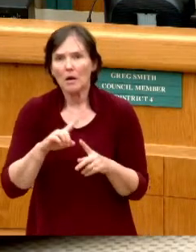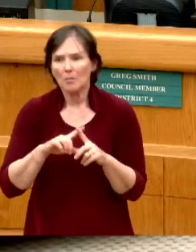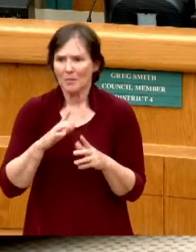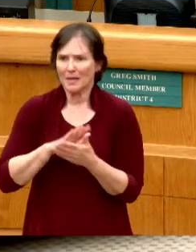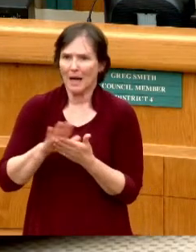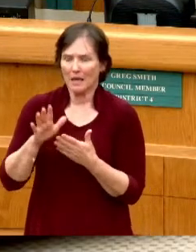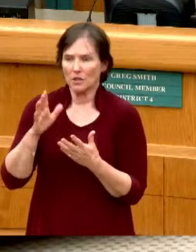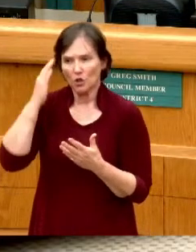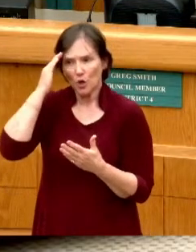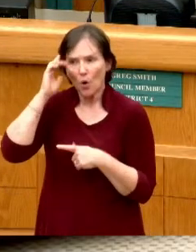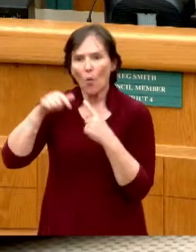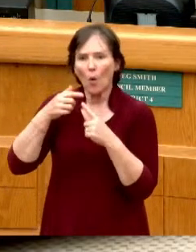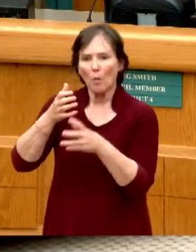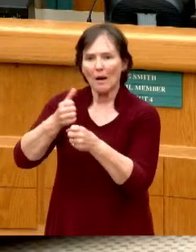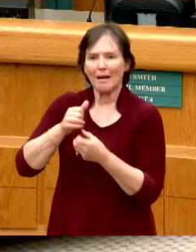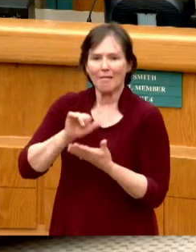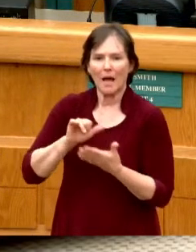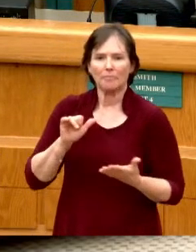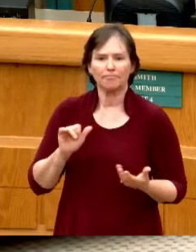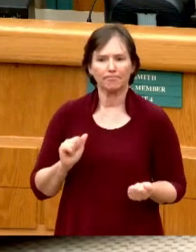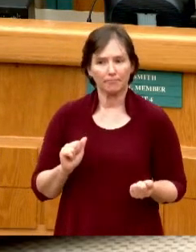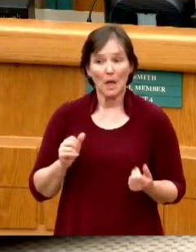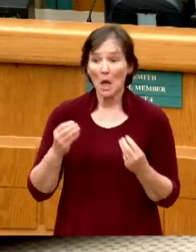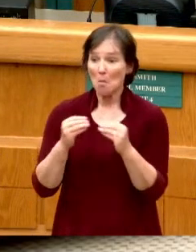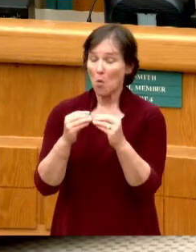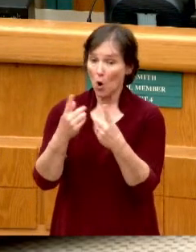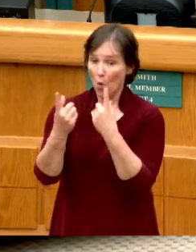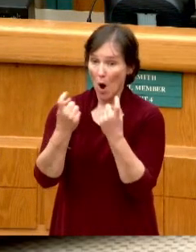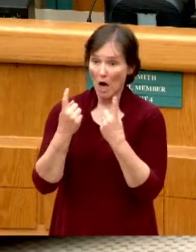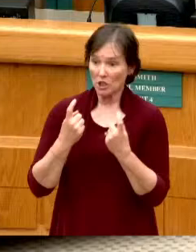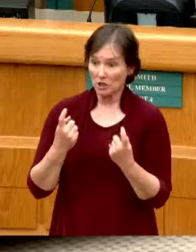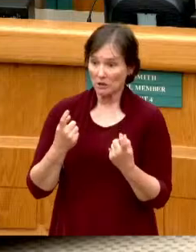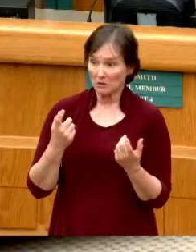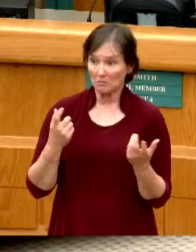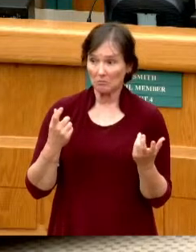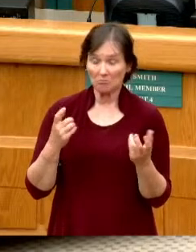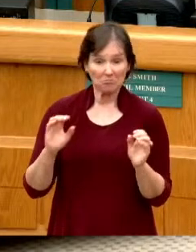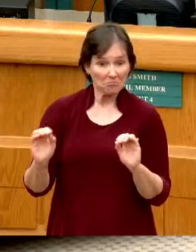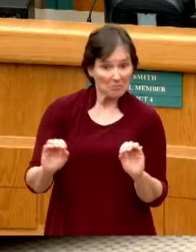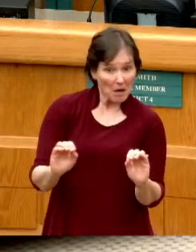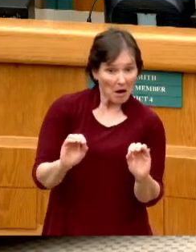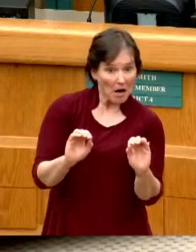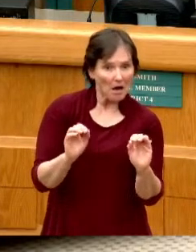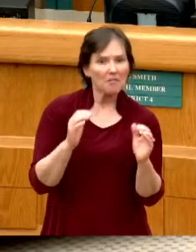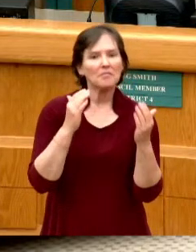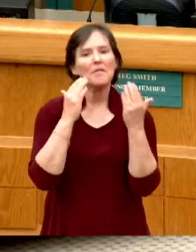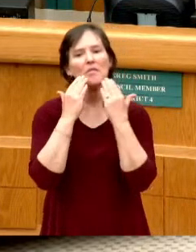Any other questions? Seeing none, thank you so much for joining us for